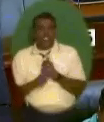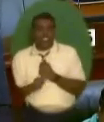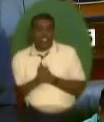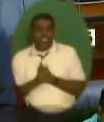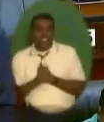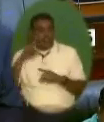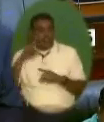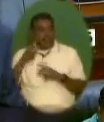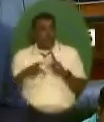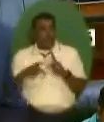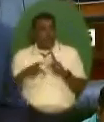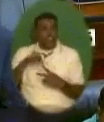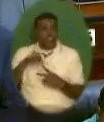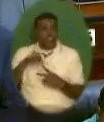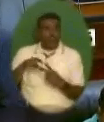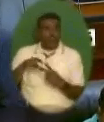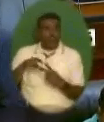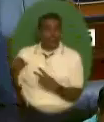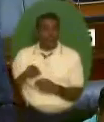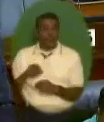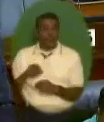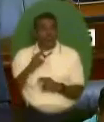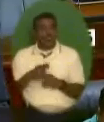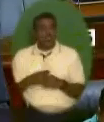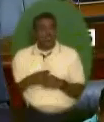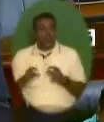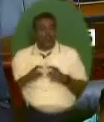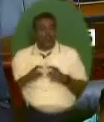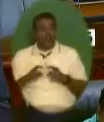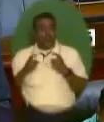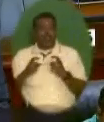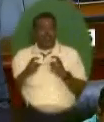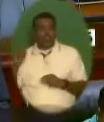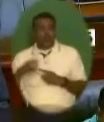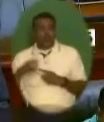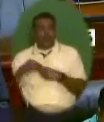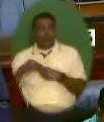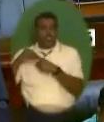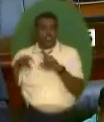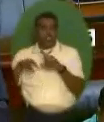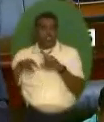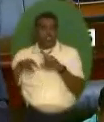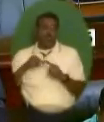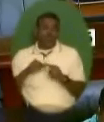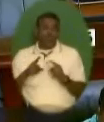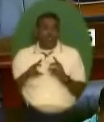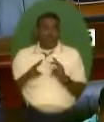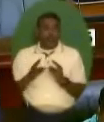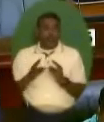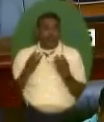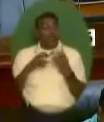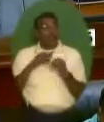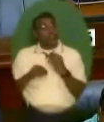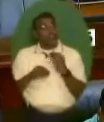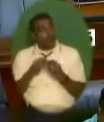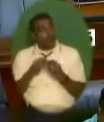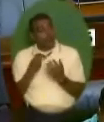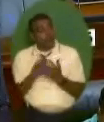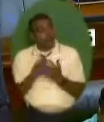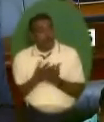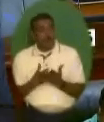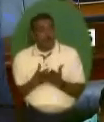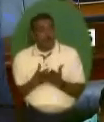to be invited to select and name contractors for awards, especially when the value of these awards is arrived at in a